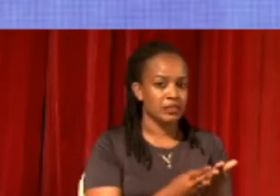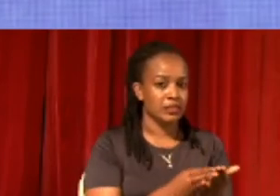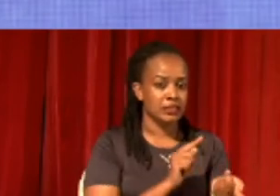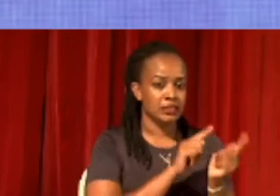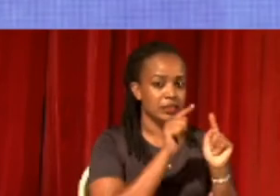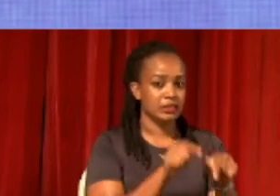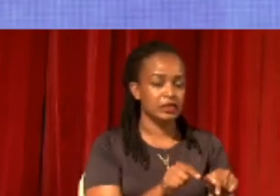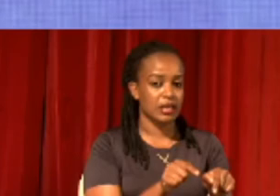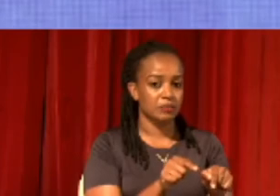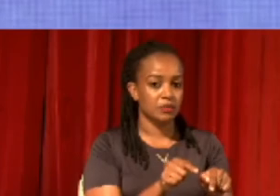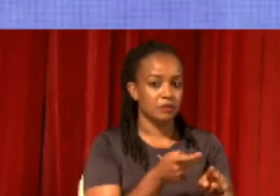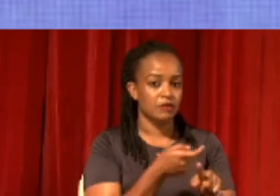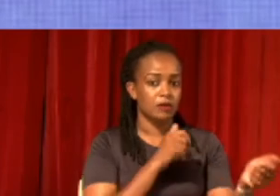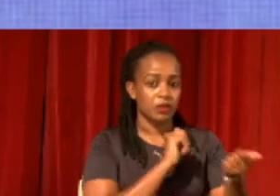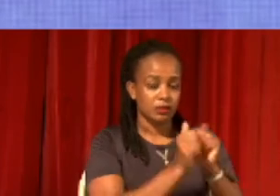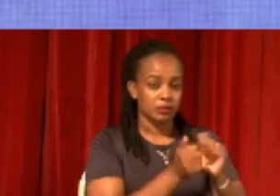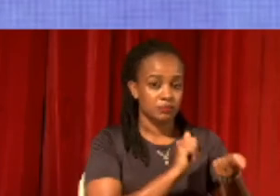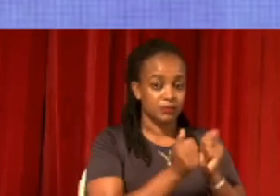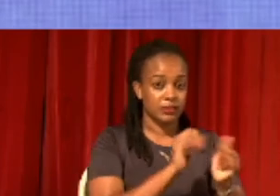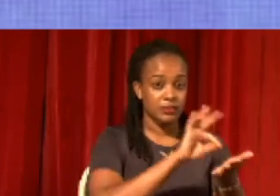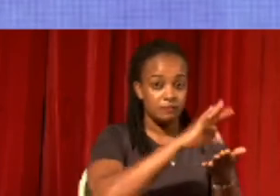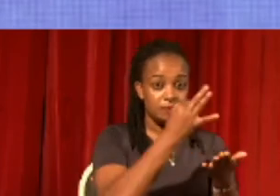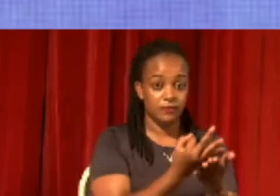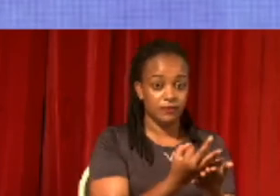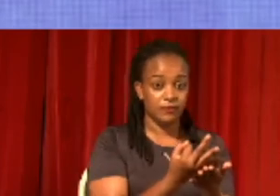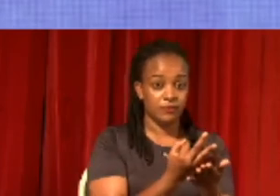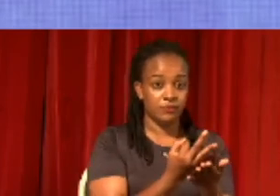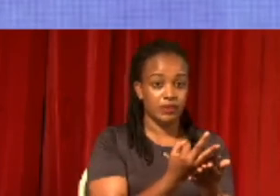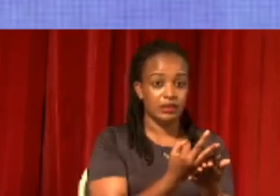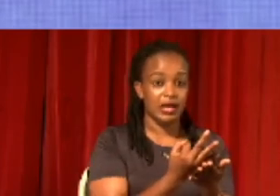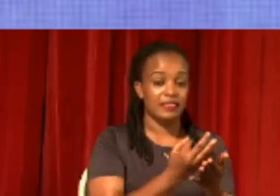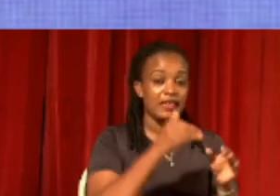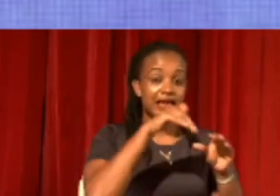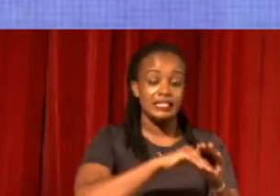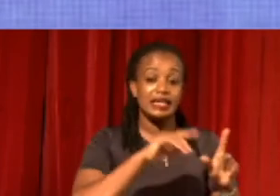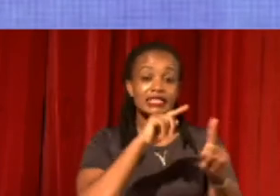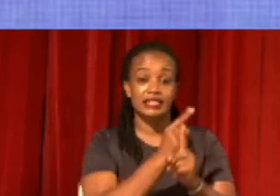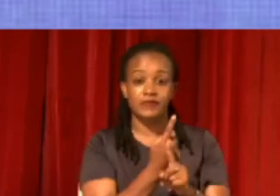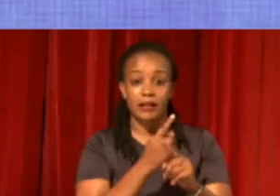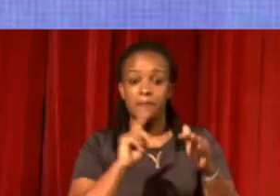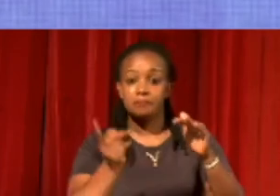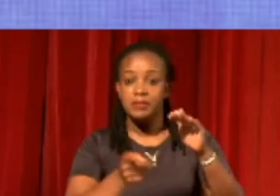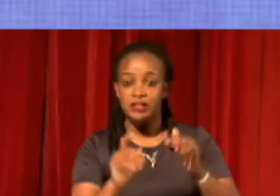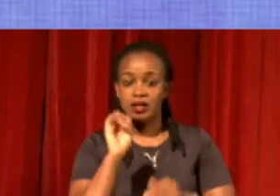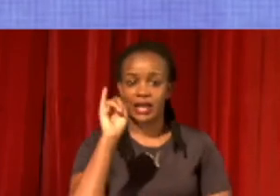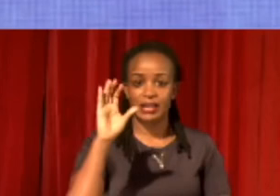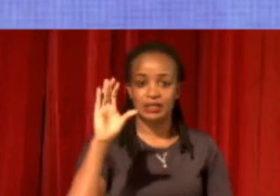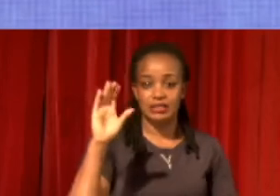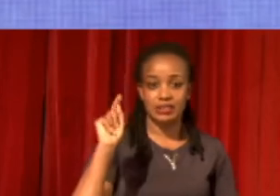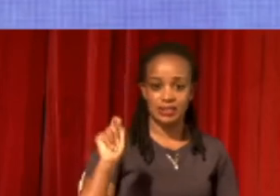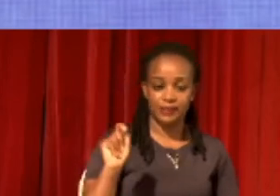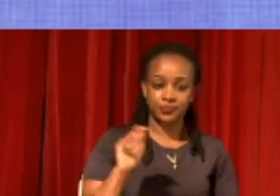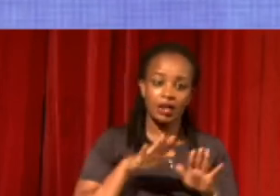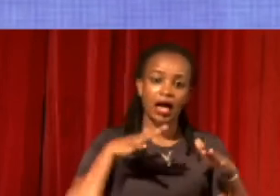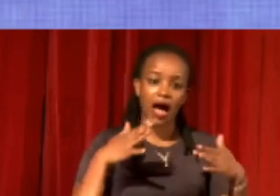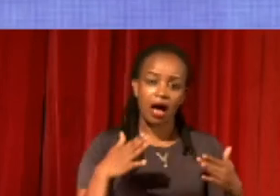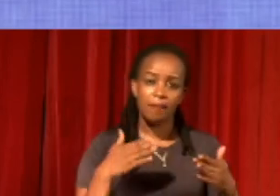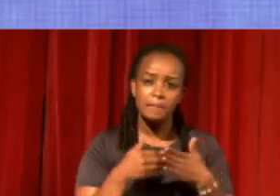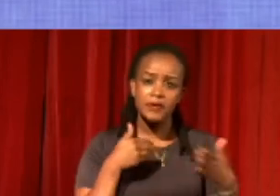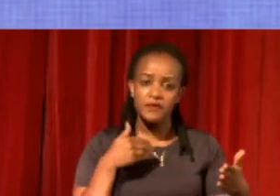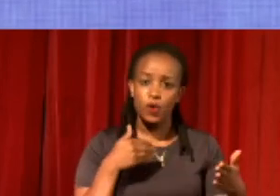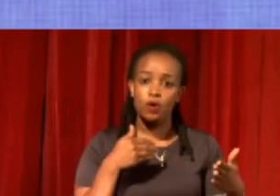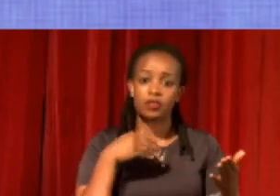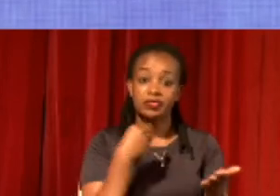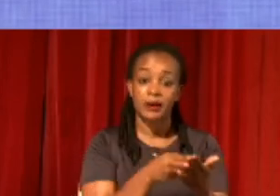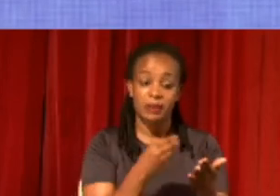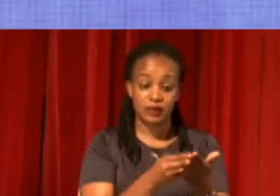the sports fund, and they are in a different ministry of ICT. Mm. And so how before even the